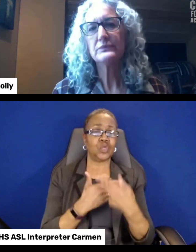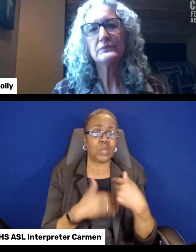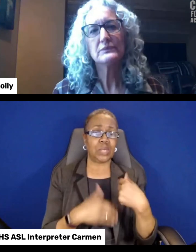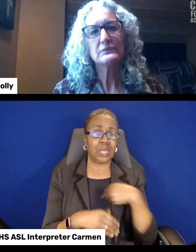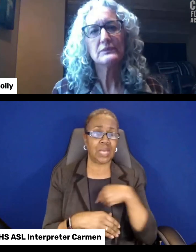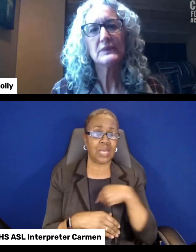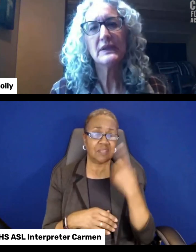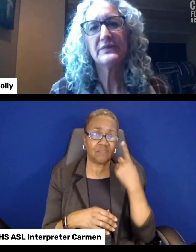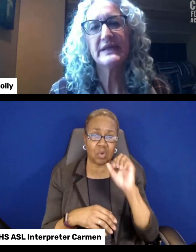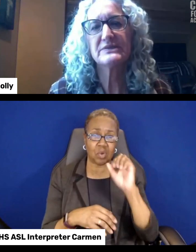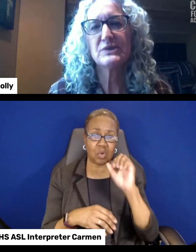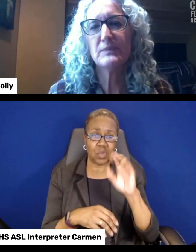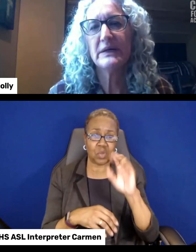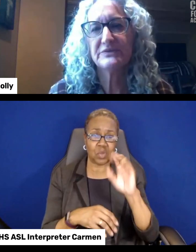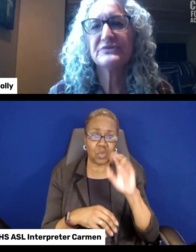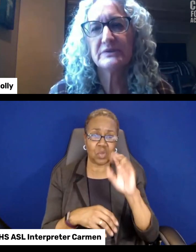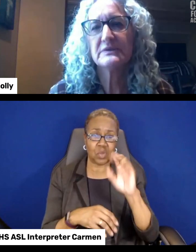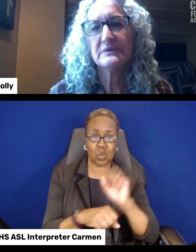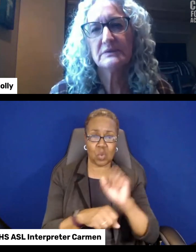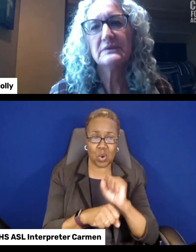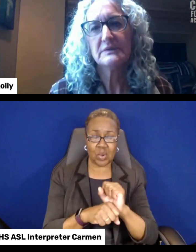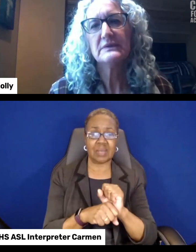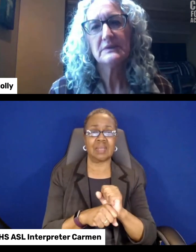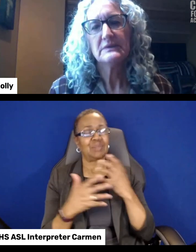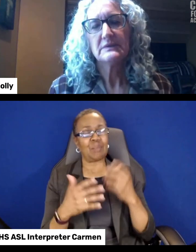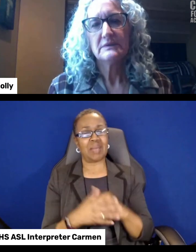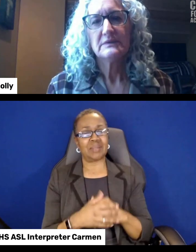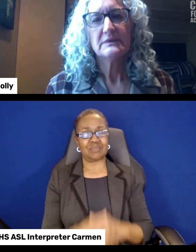that you do. Yeah, thanks so much.